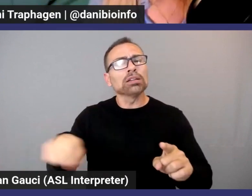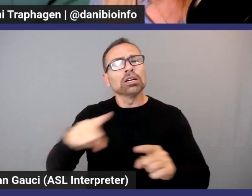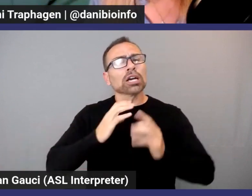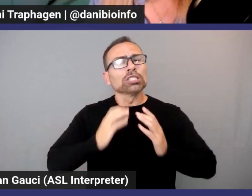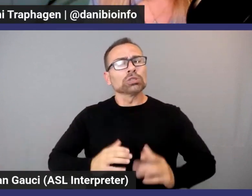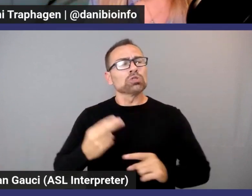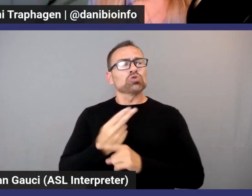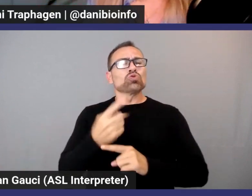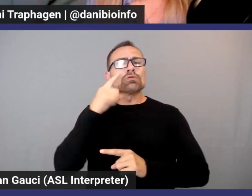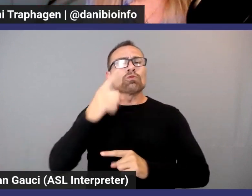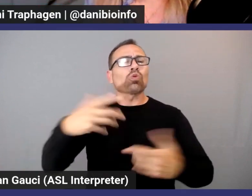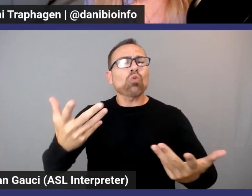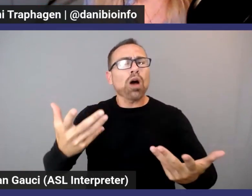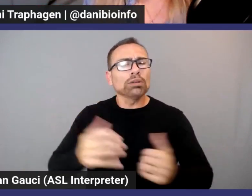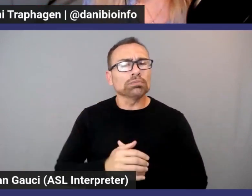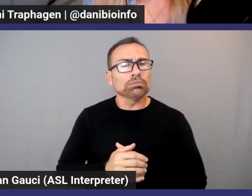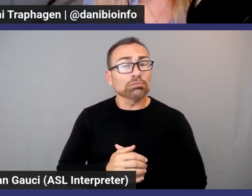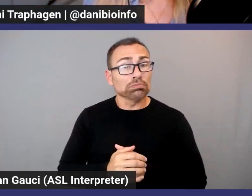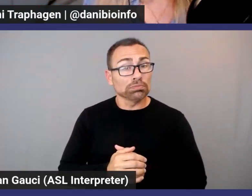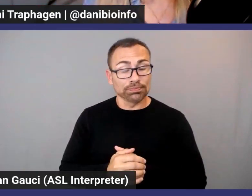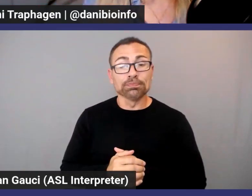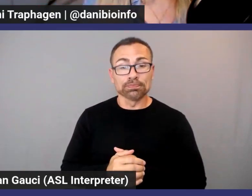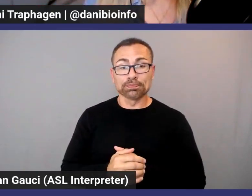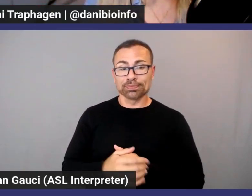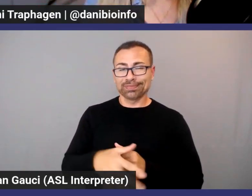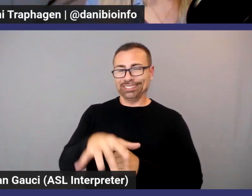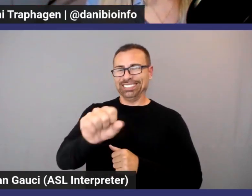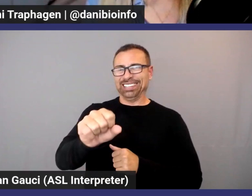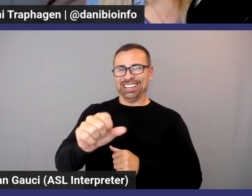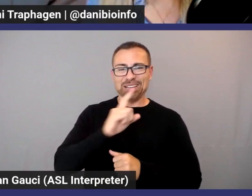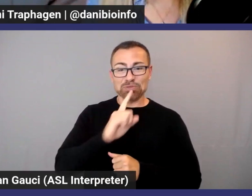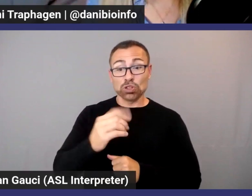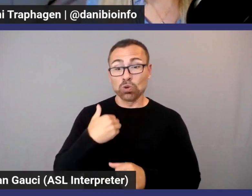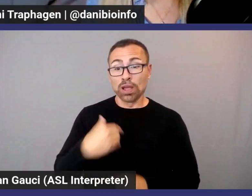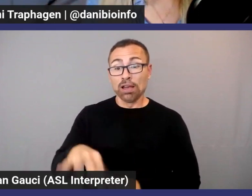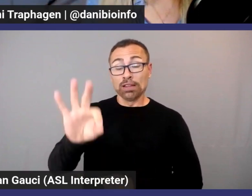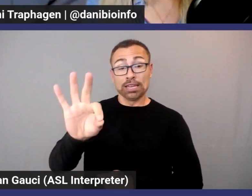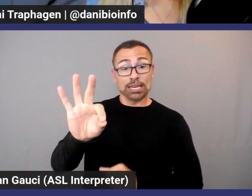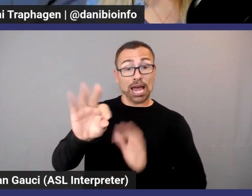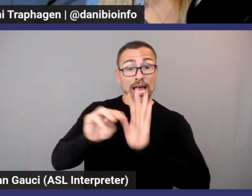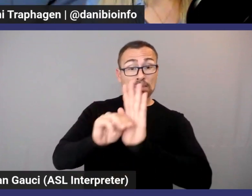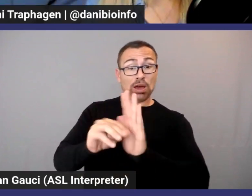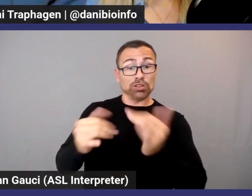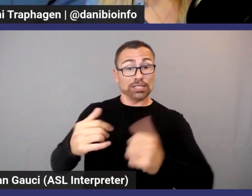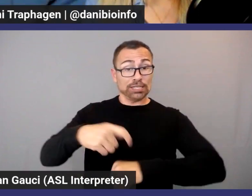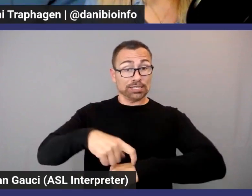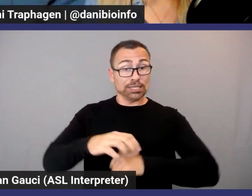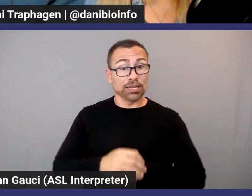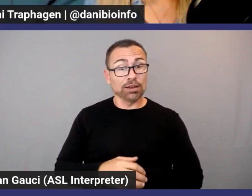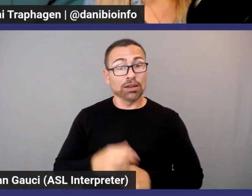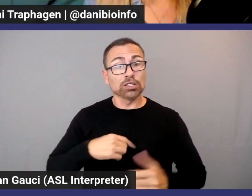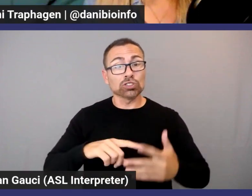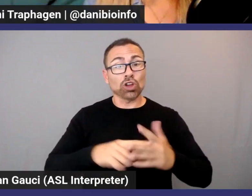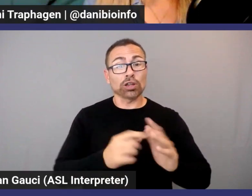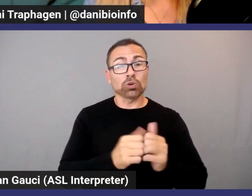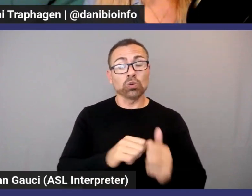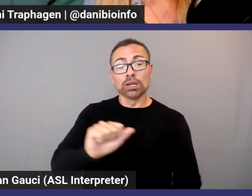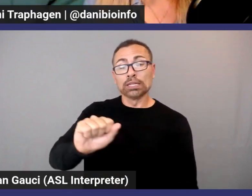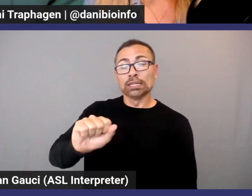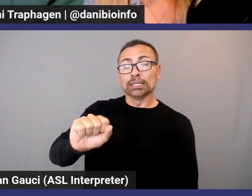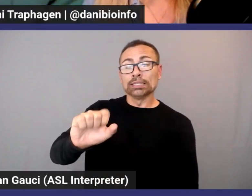customers. Yeah, absolutely, right. So we have 9 models at this point, starting with sentiment analysis, right?